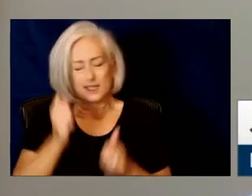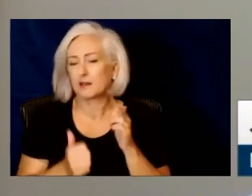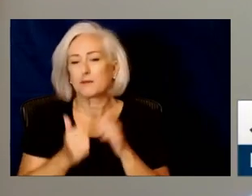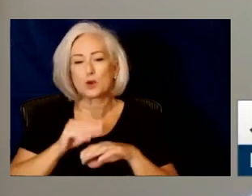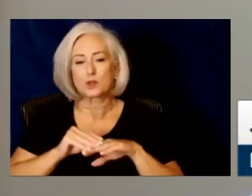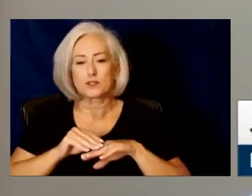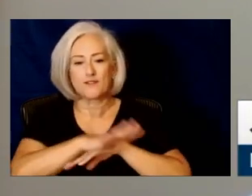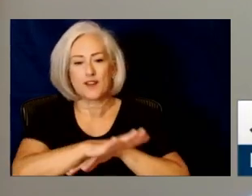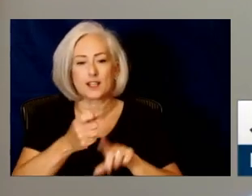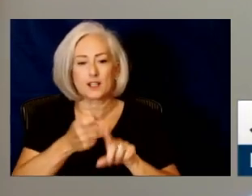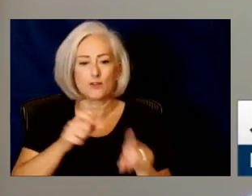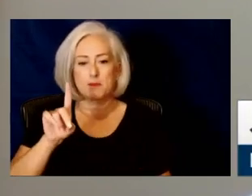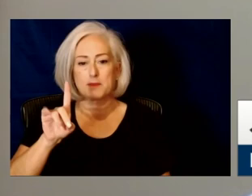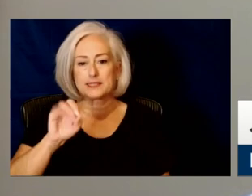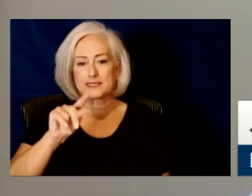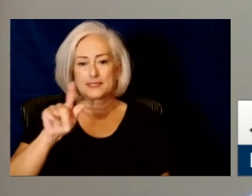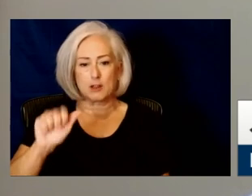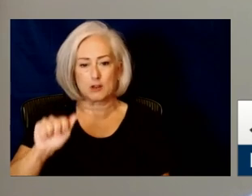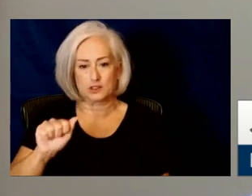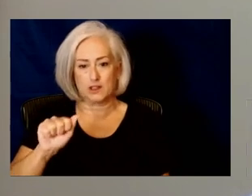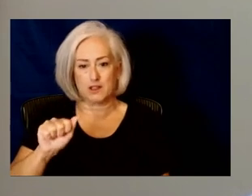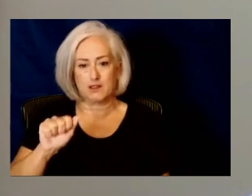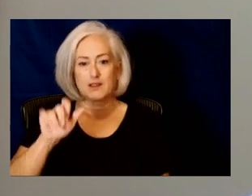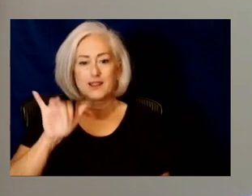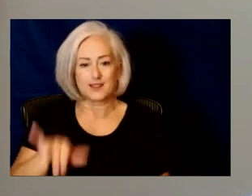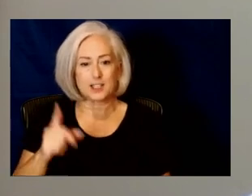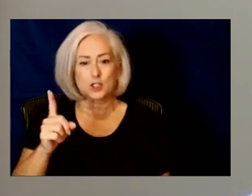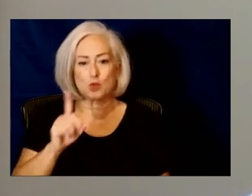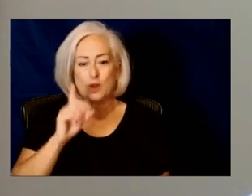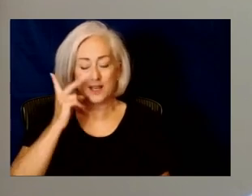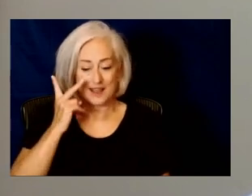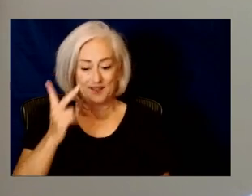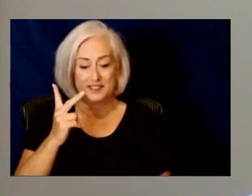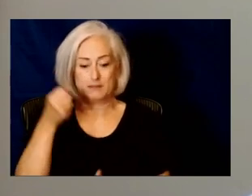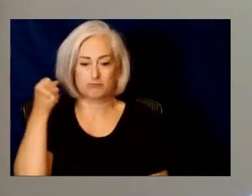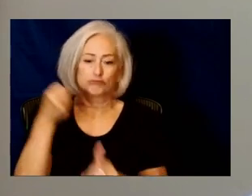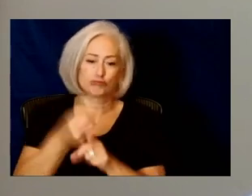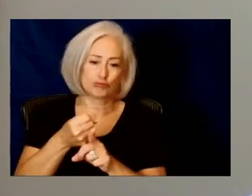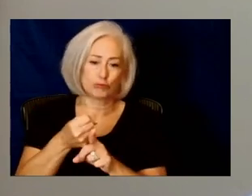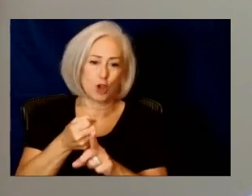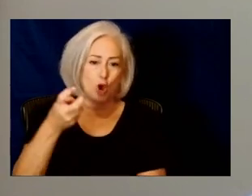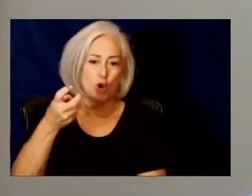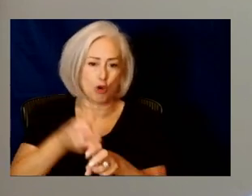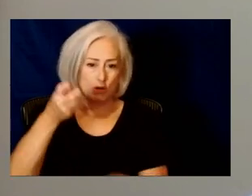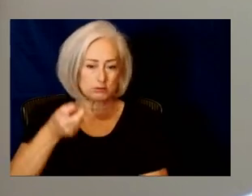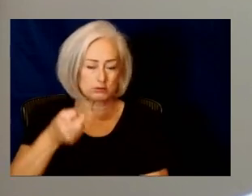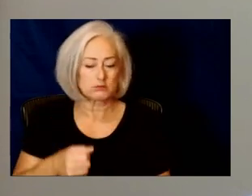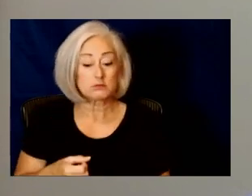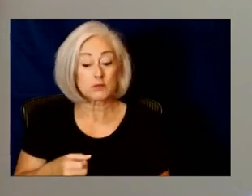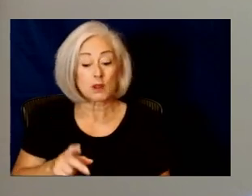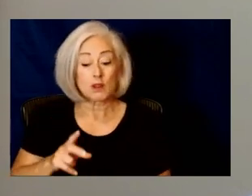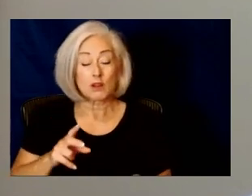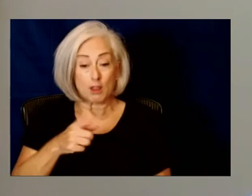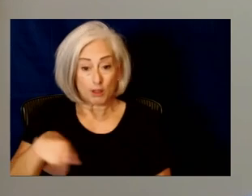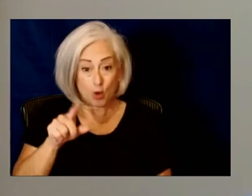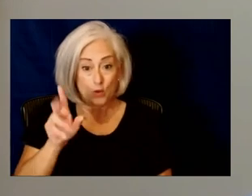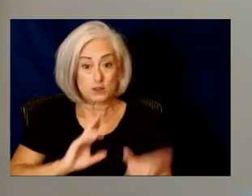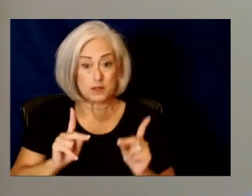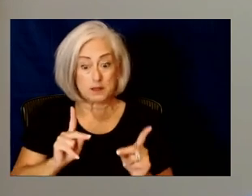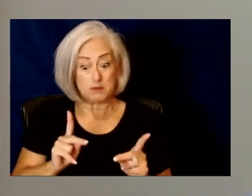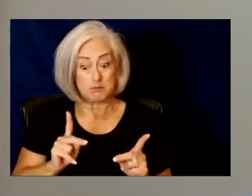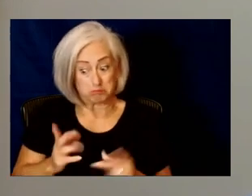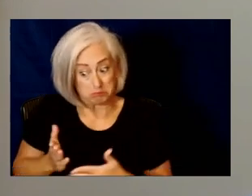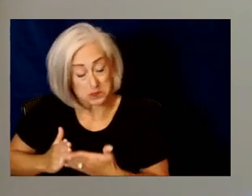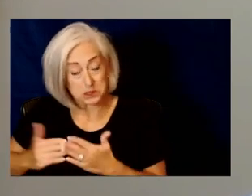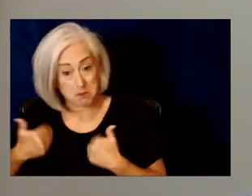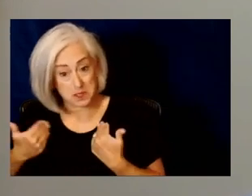Delta strain. That's the one that I've seen anecdotally hit the hardest. And those were the people that required, even some young people that required